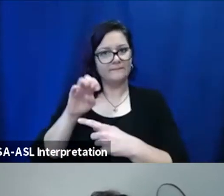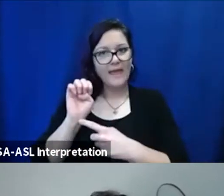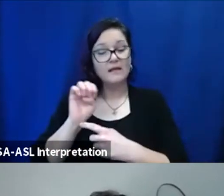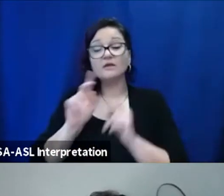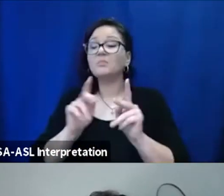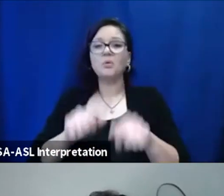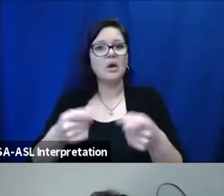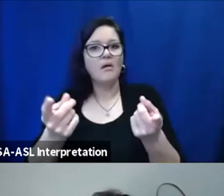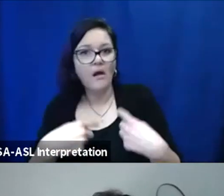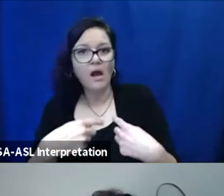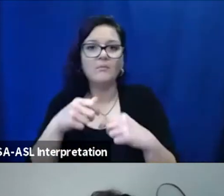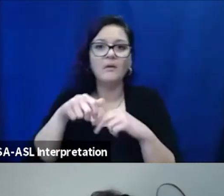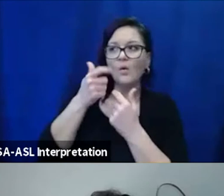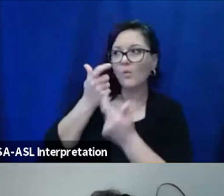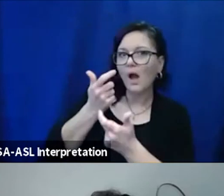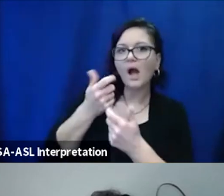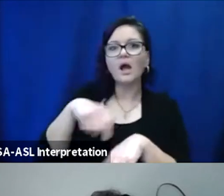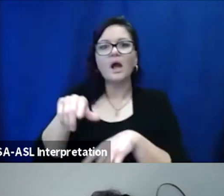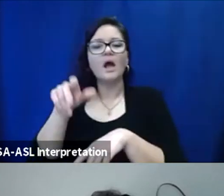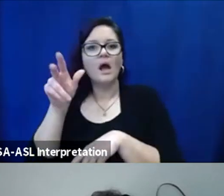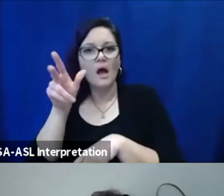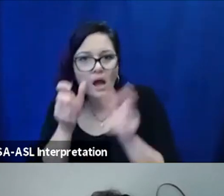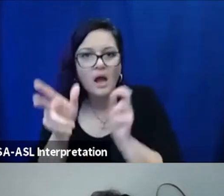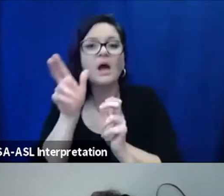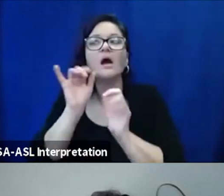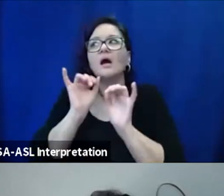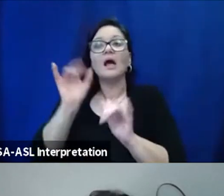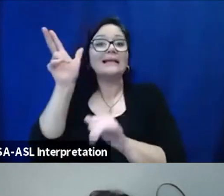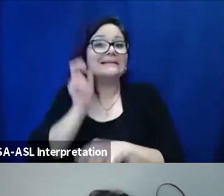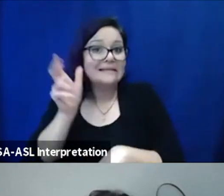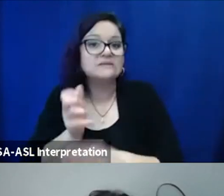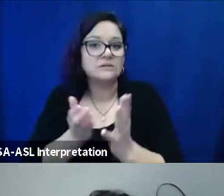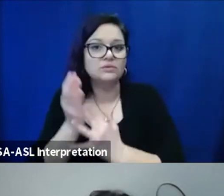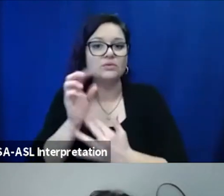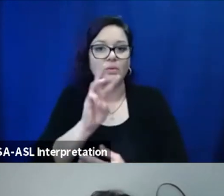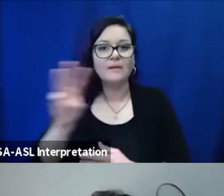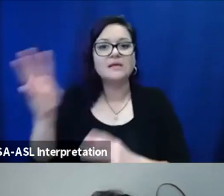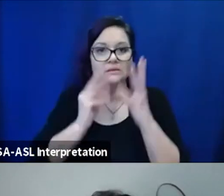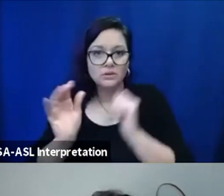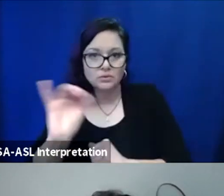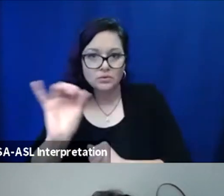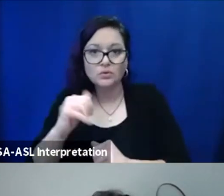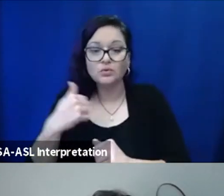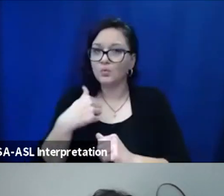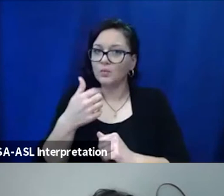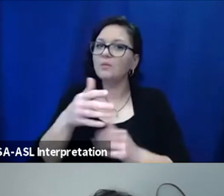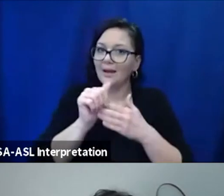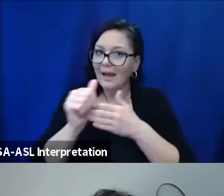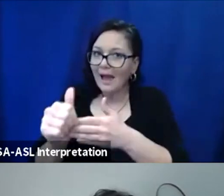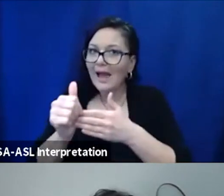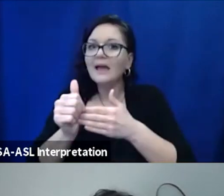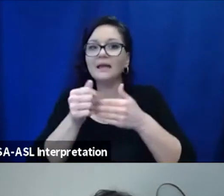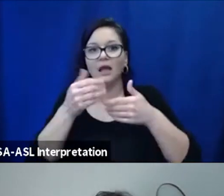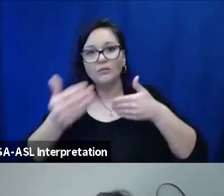come, watch, listen, and experience through a website experience. And we were guided along the way by